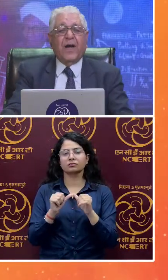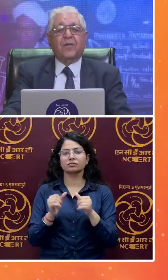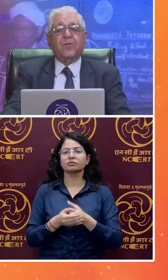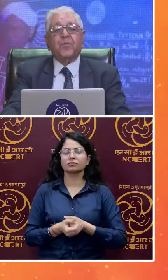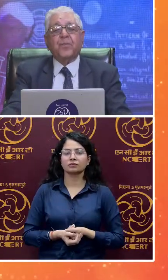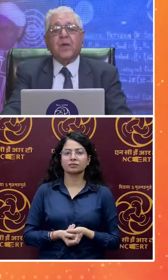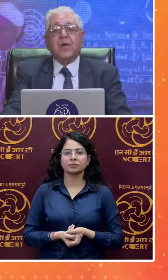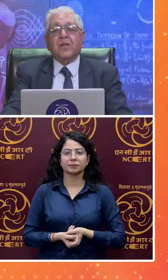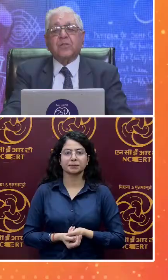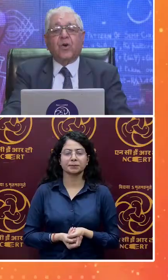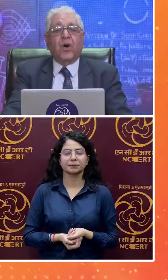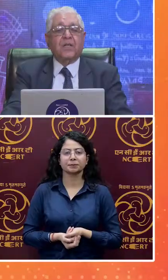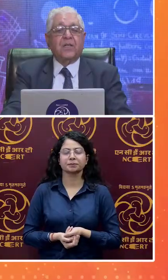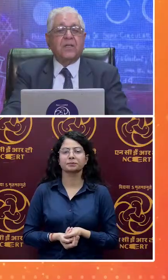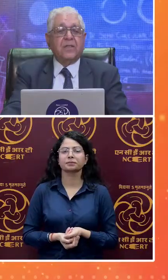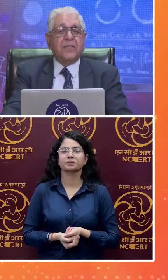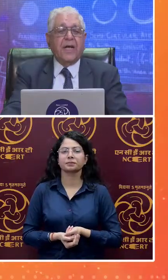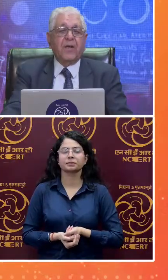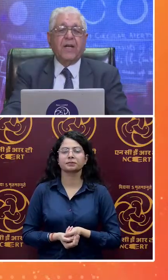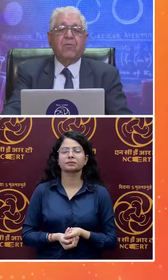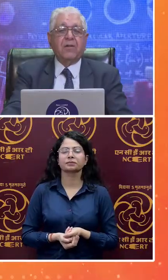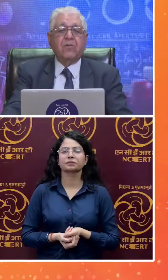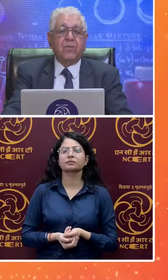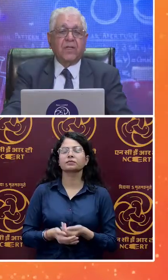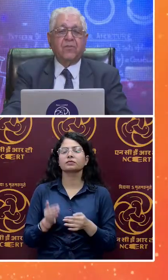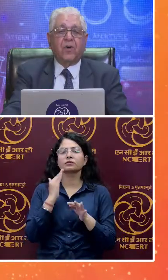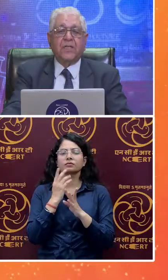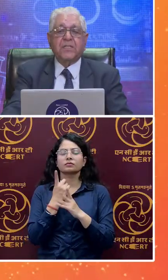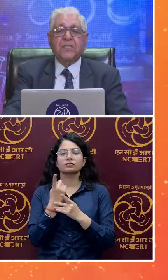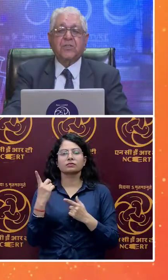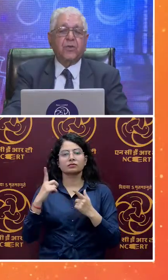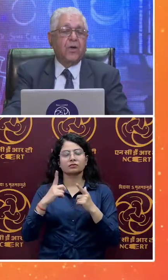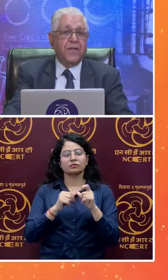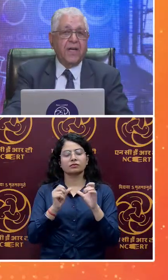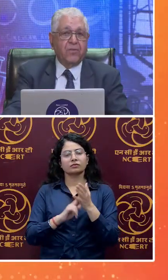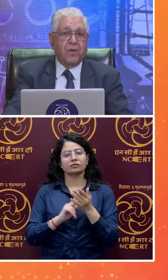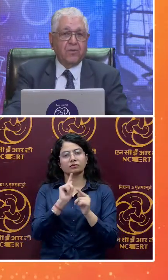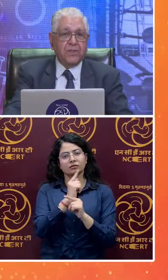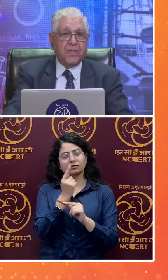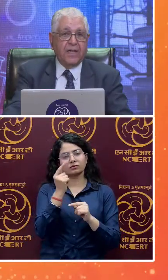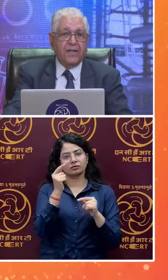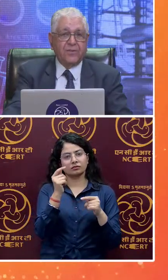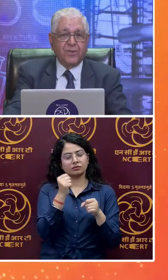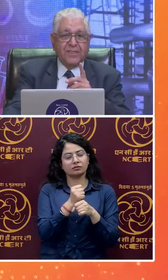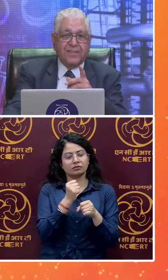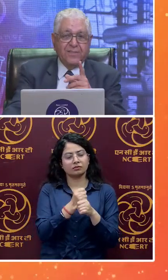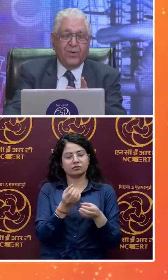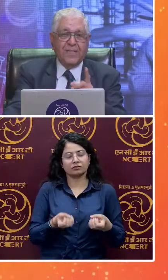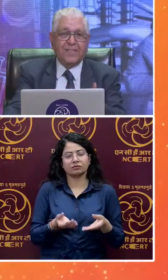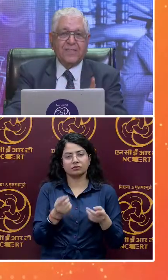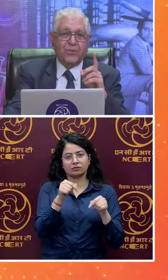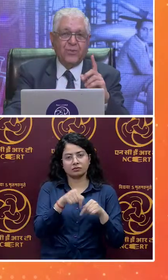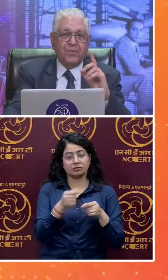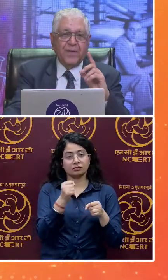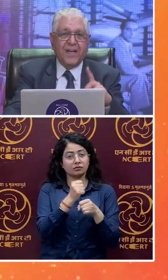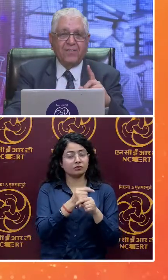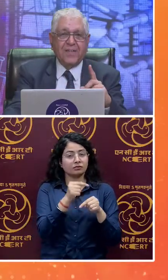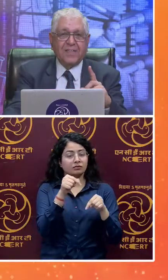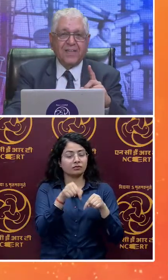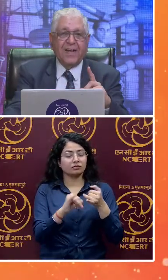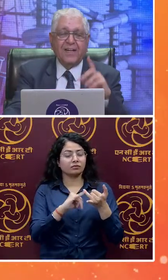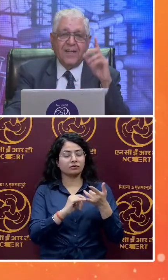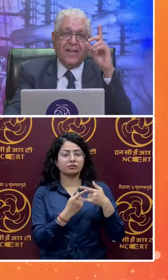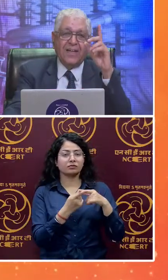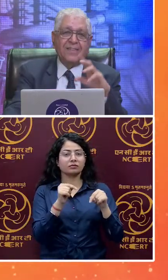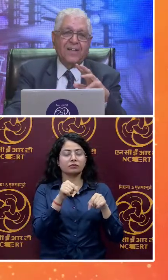So, fine. So, on January 1, when the foundation stone of TIFR was laid. So, this foundation stone of TIFR